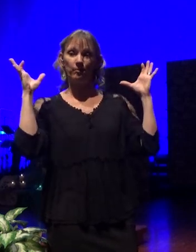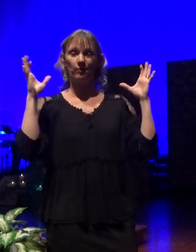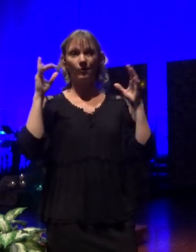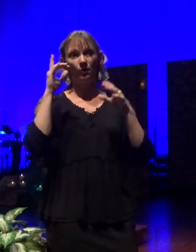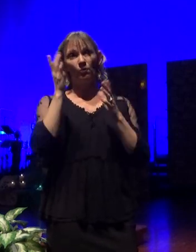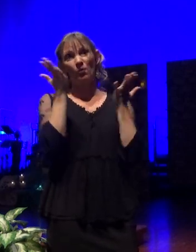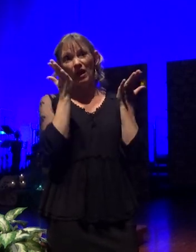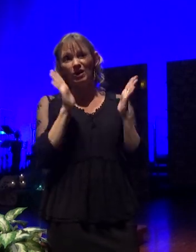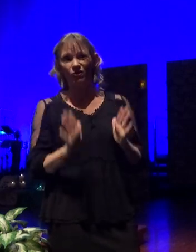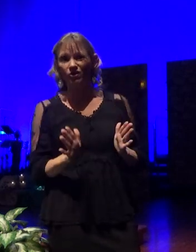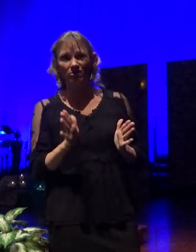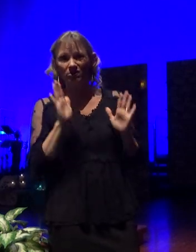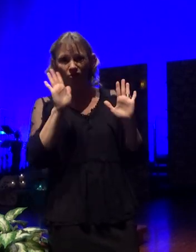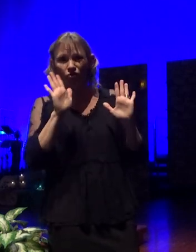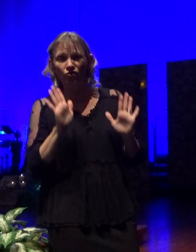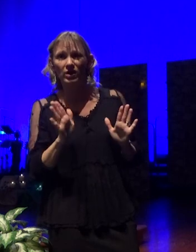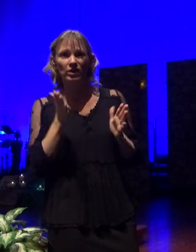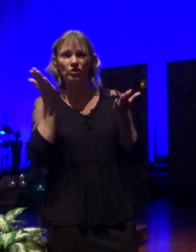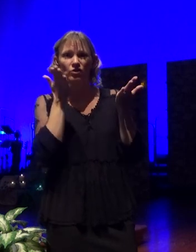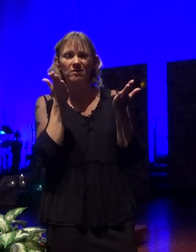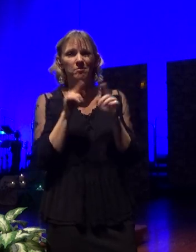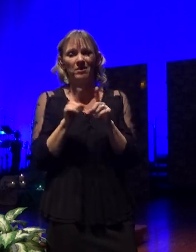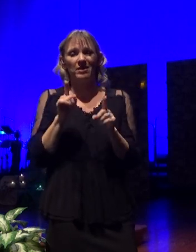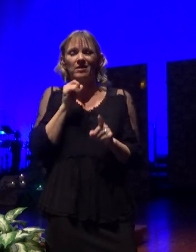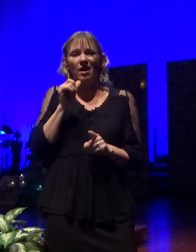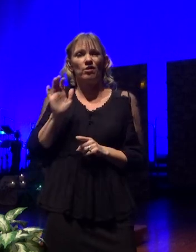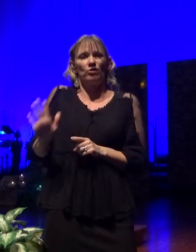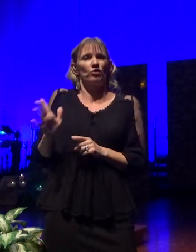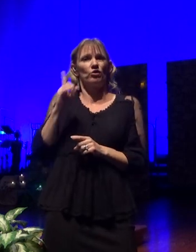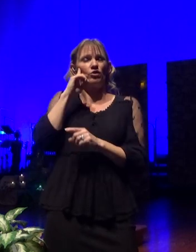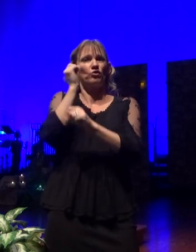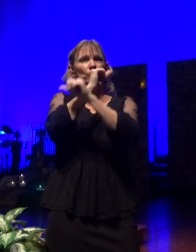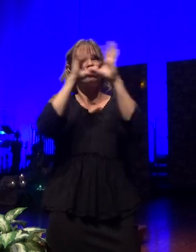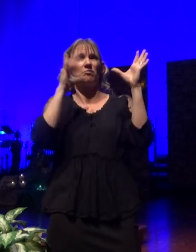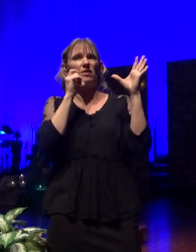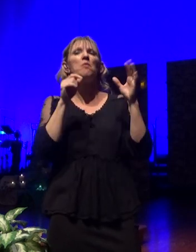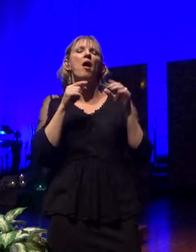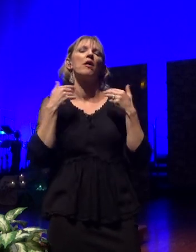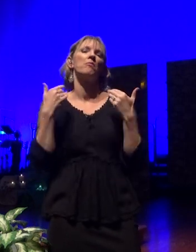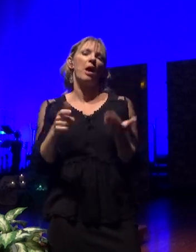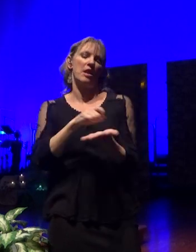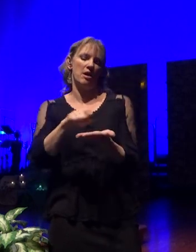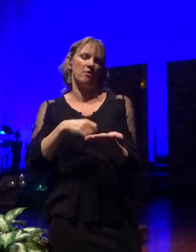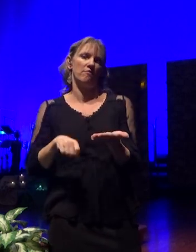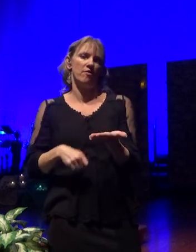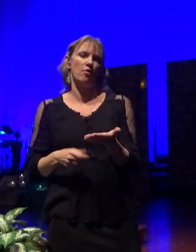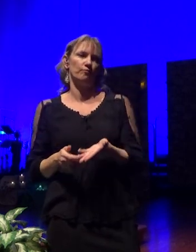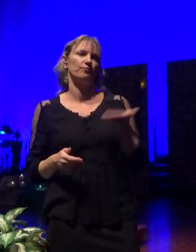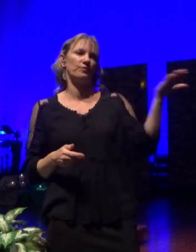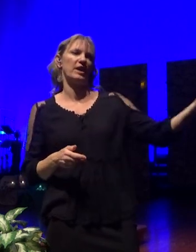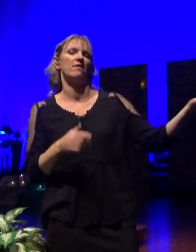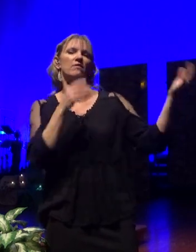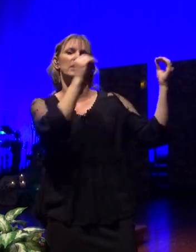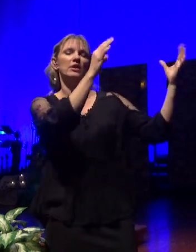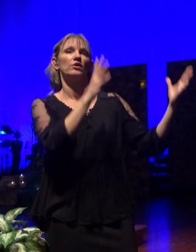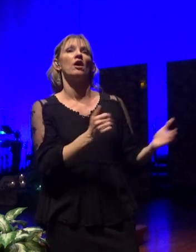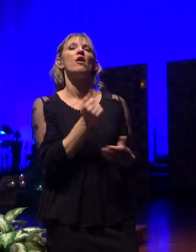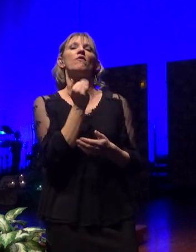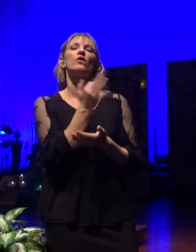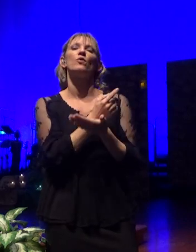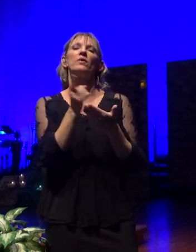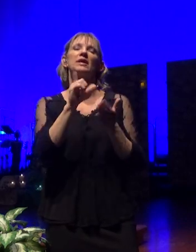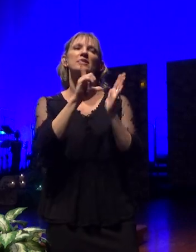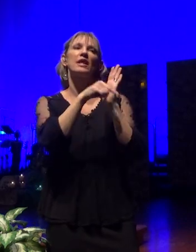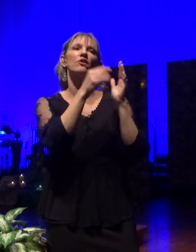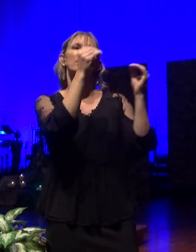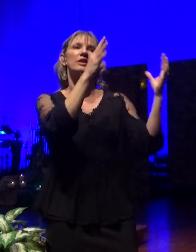great thing to do, great service, that wasn't her dream, but she picked that dream instead. And she turned it in to the teacher. A few weeks later, the teacher came, and